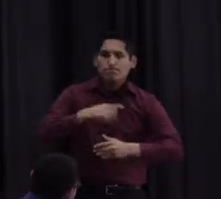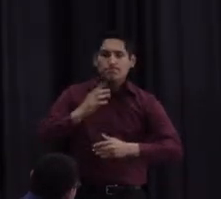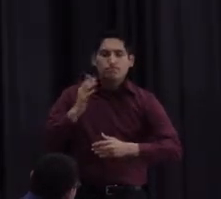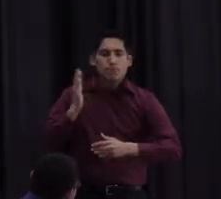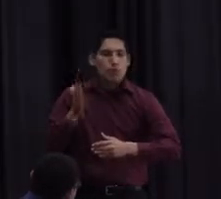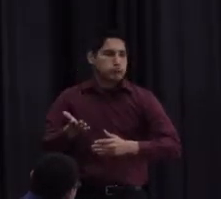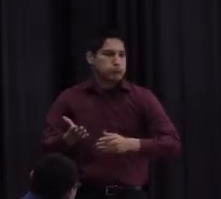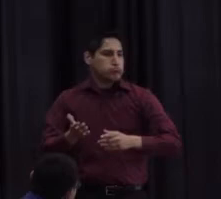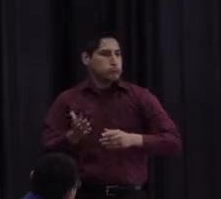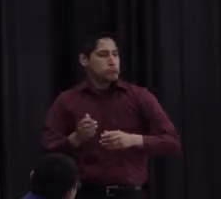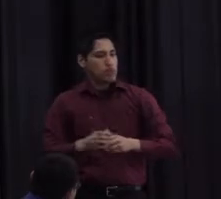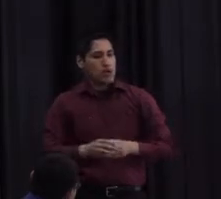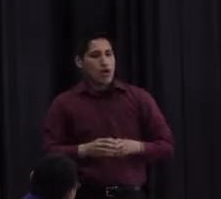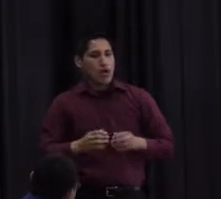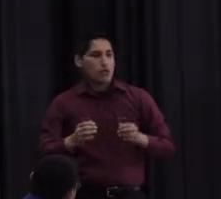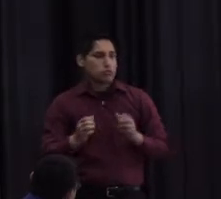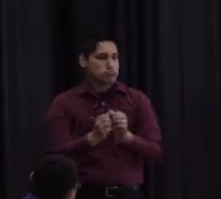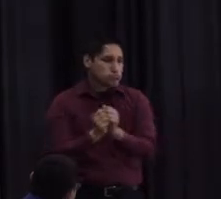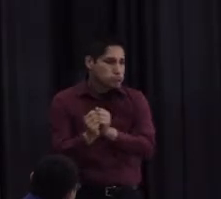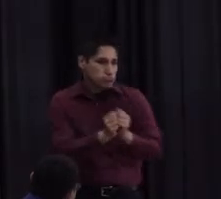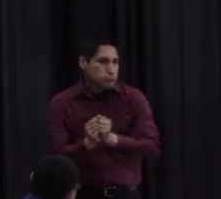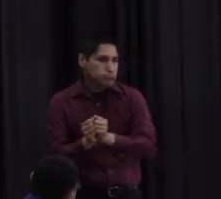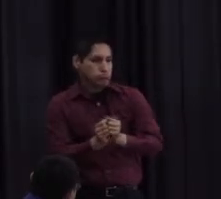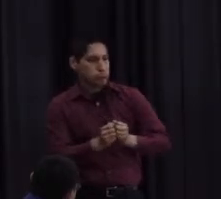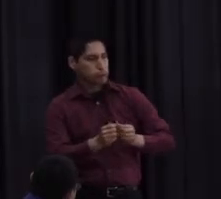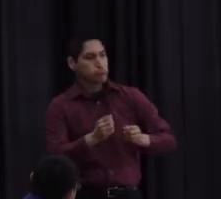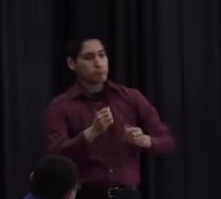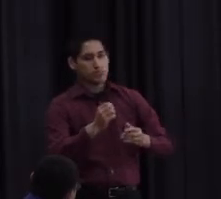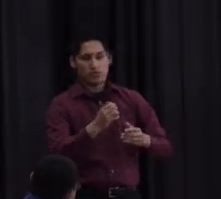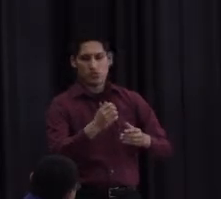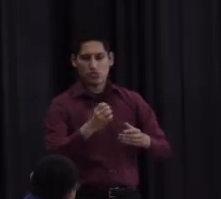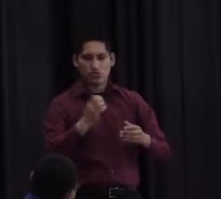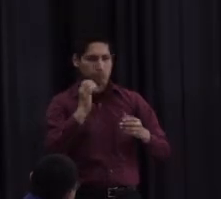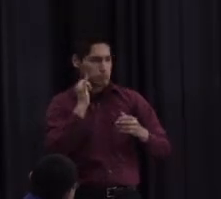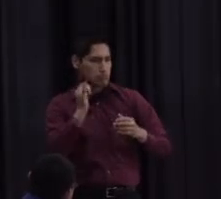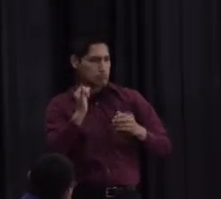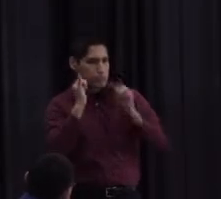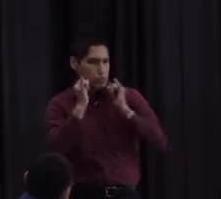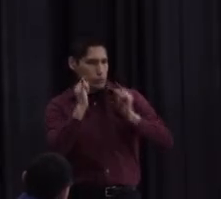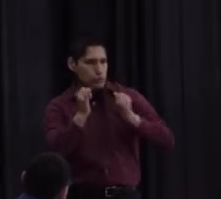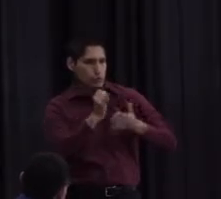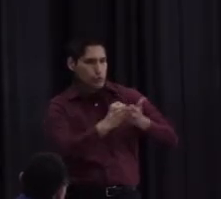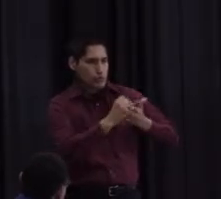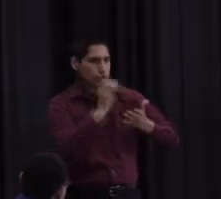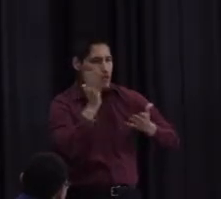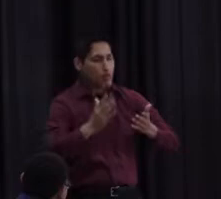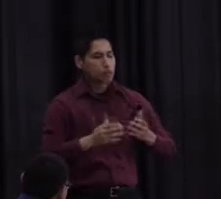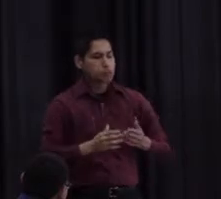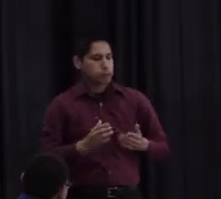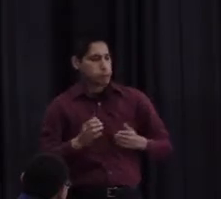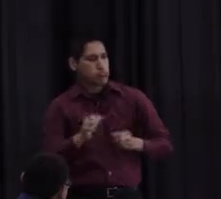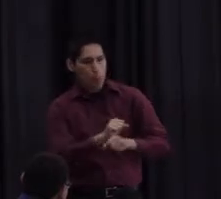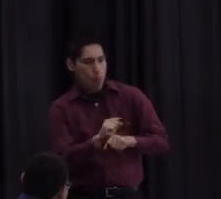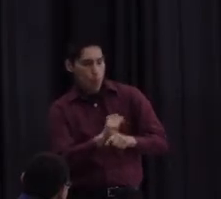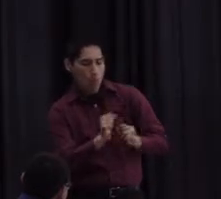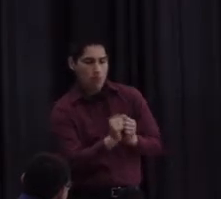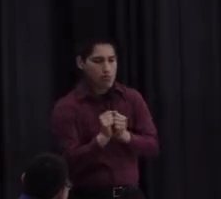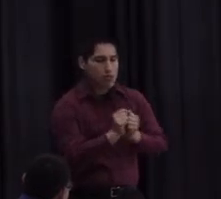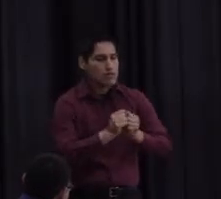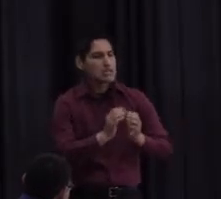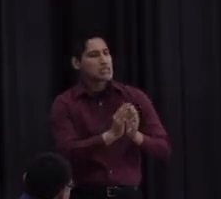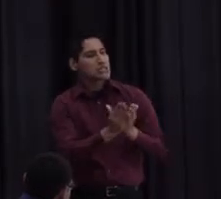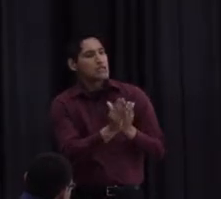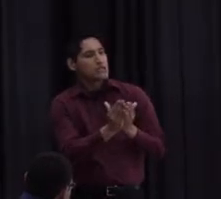our instructional designers to convert their courses from their traditional textbooks to